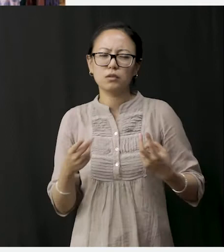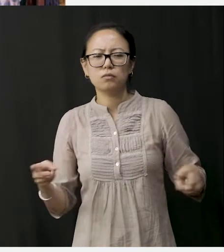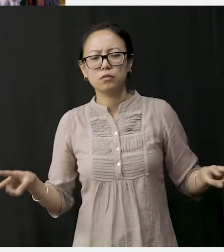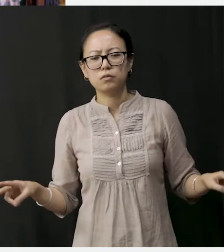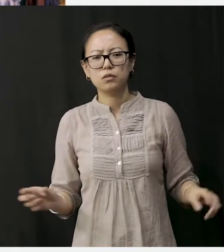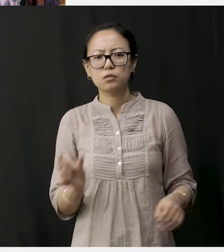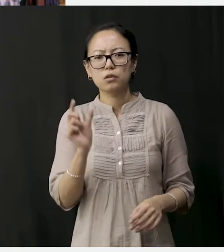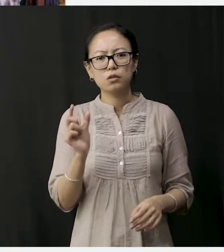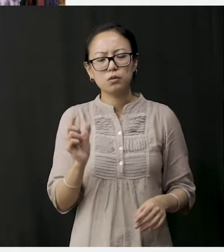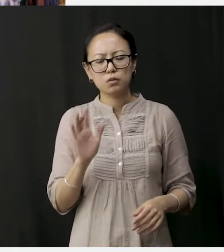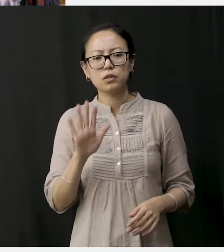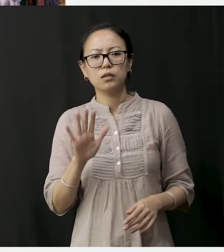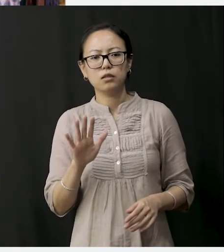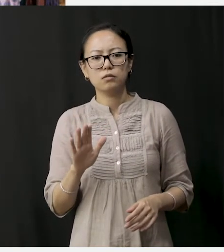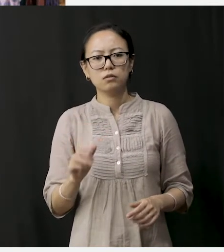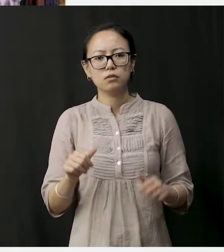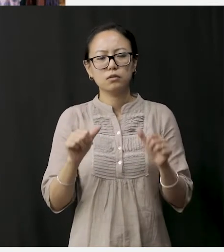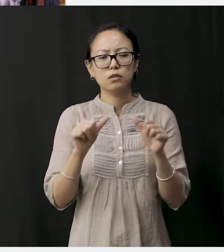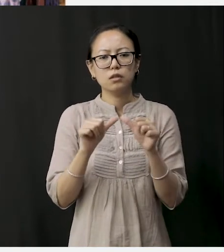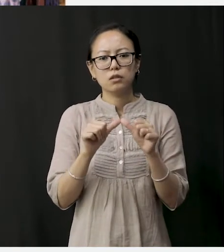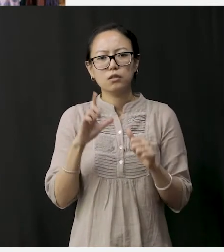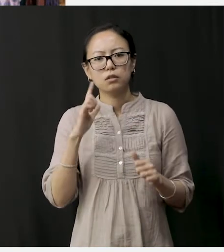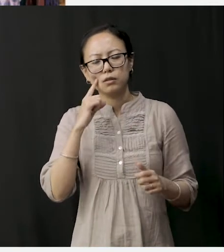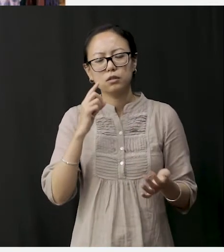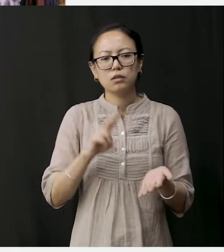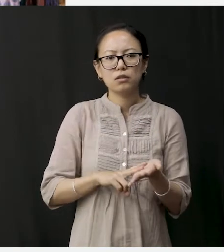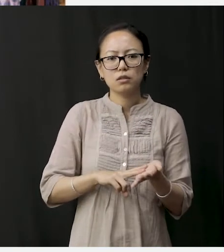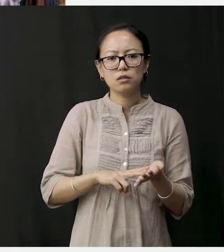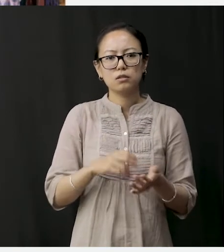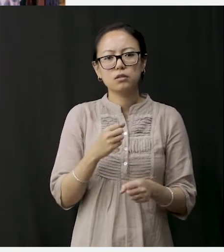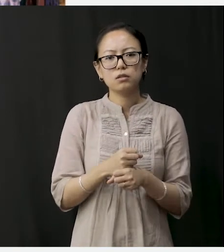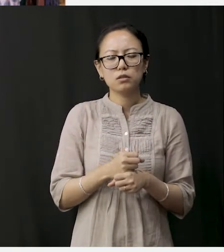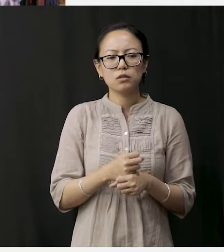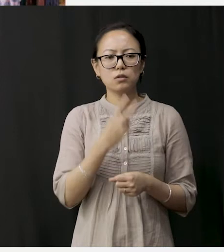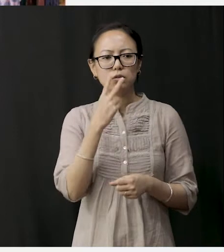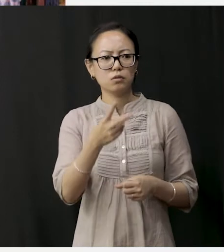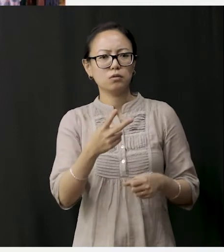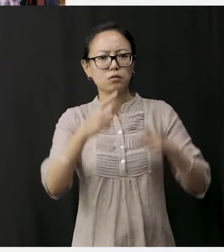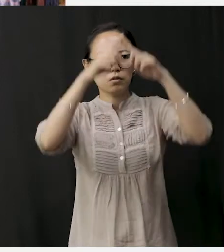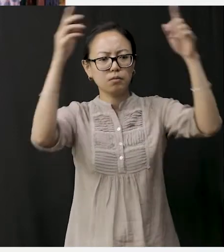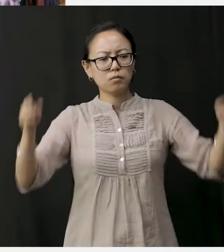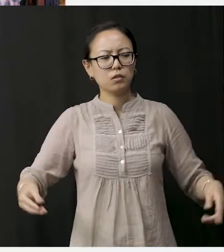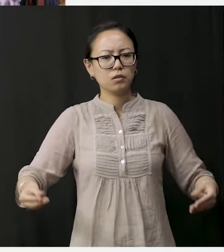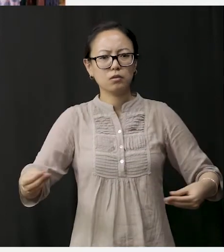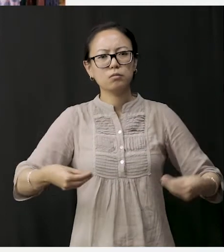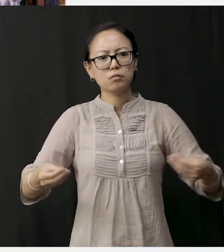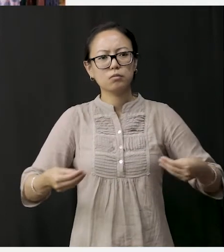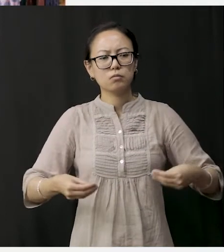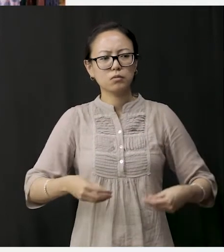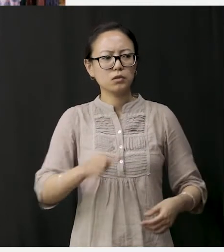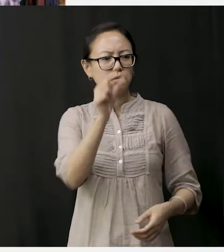came across a very crowded area that was the marketplace, and by the time it was 9:30, okay. But in